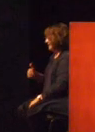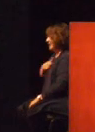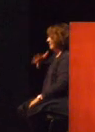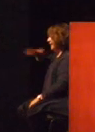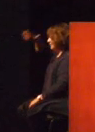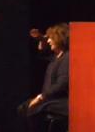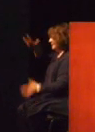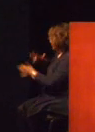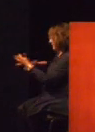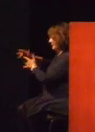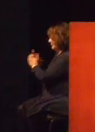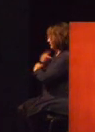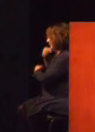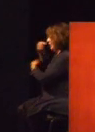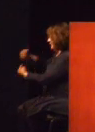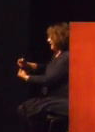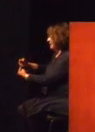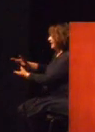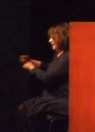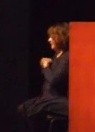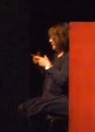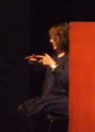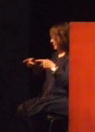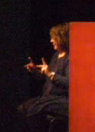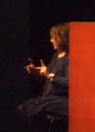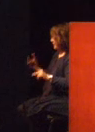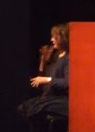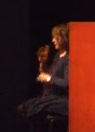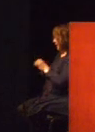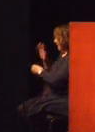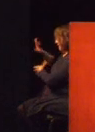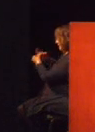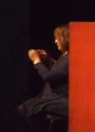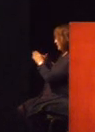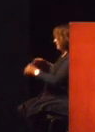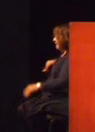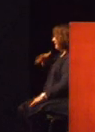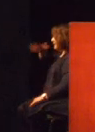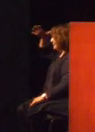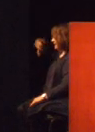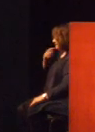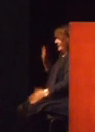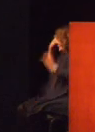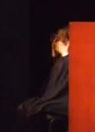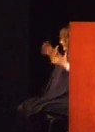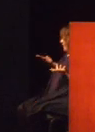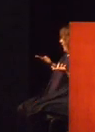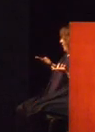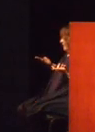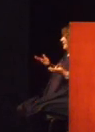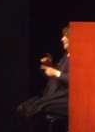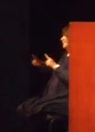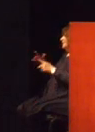have been on this journey with me for a long time, and they've given me permission to share the stories that I share with you, because they say, look, we didn't know, but hopefully it will help